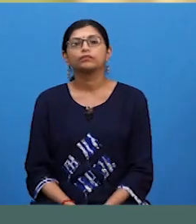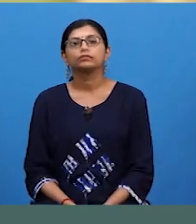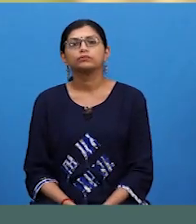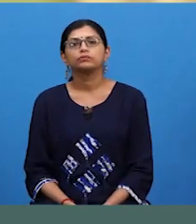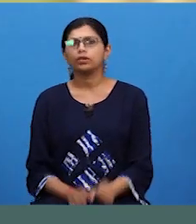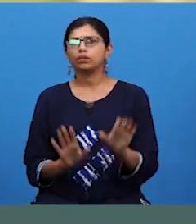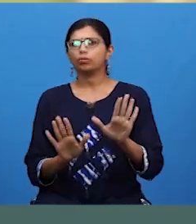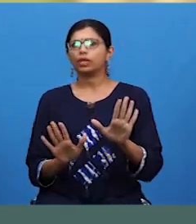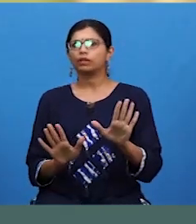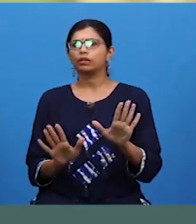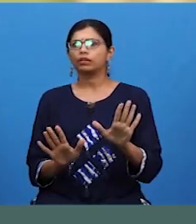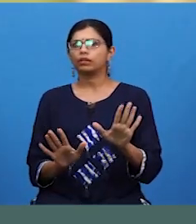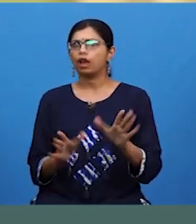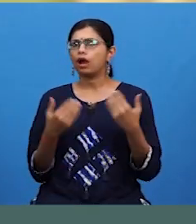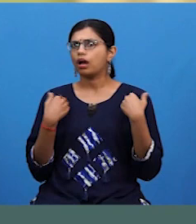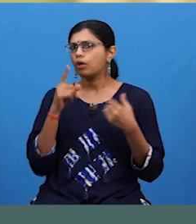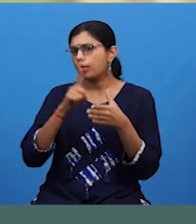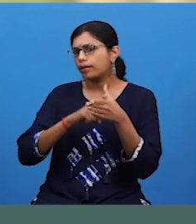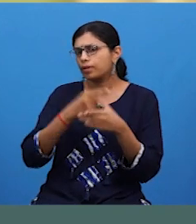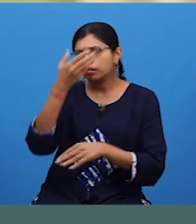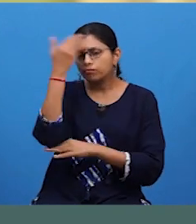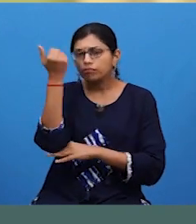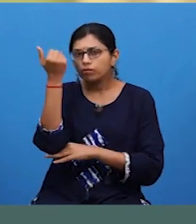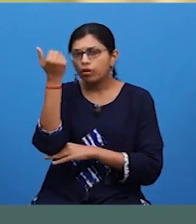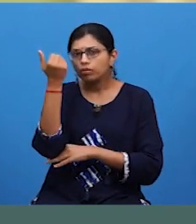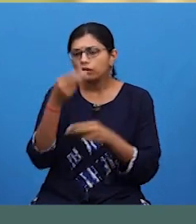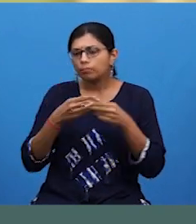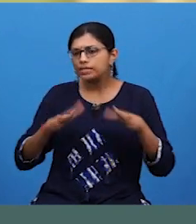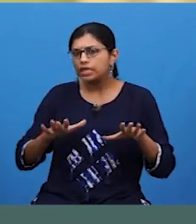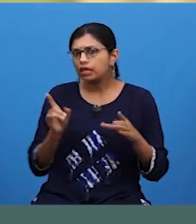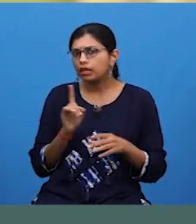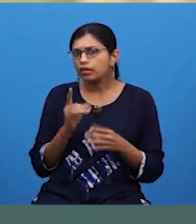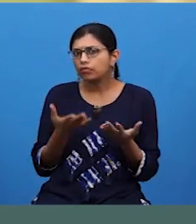Hold on, did we miss any of the month?